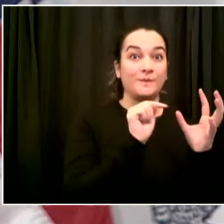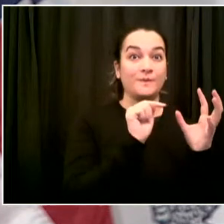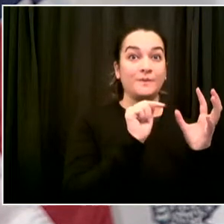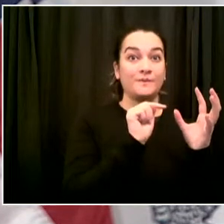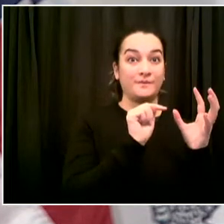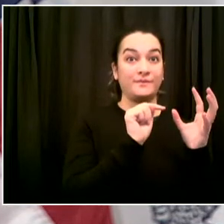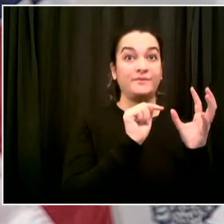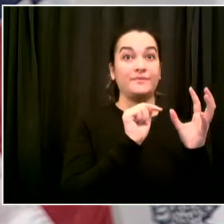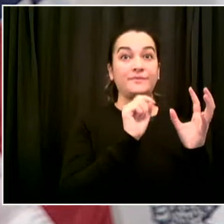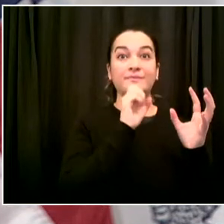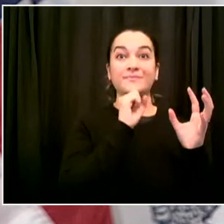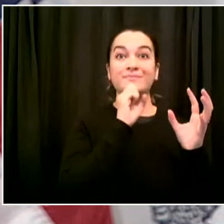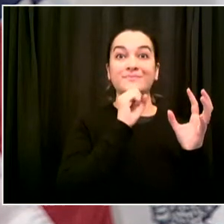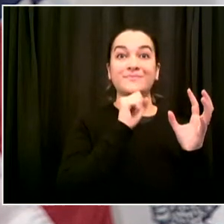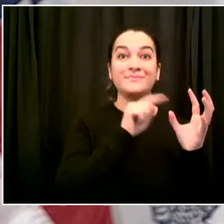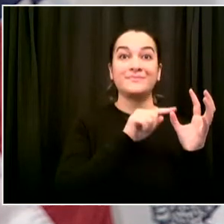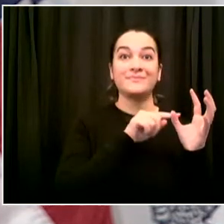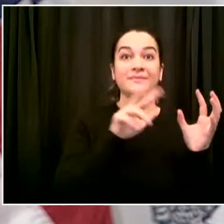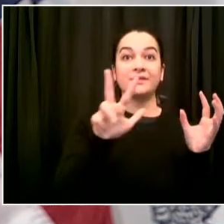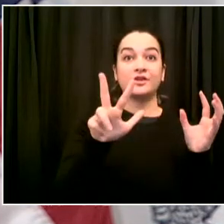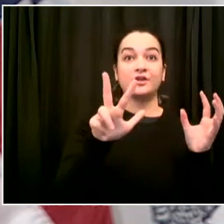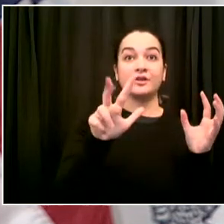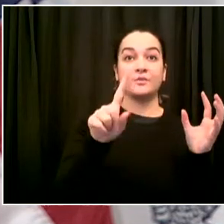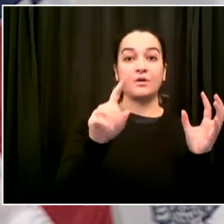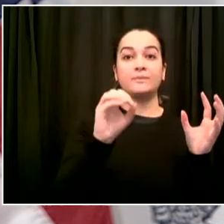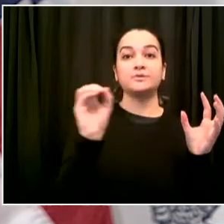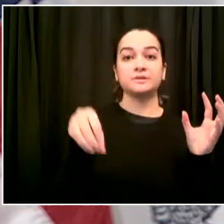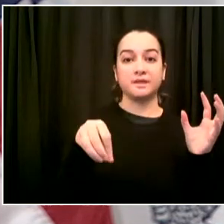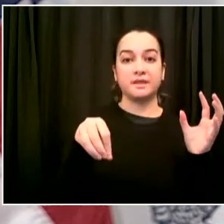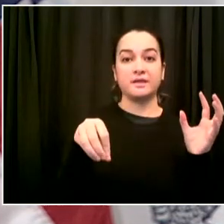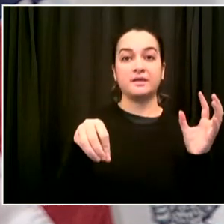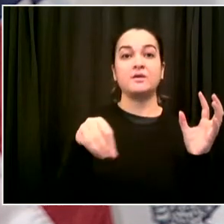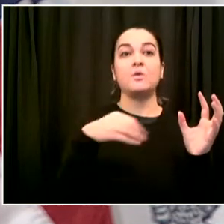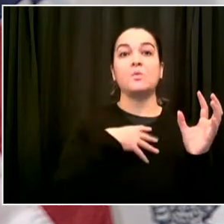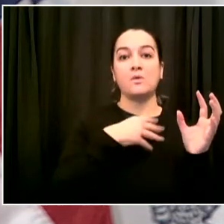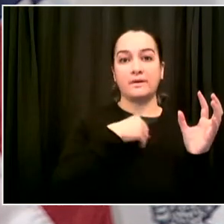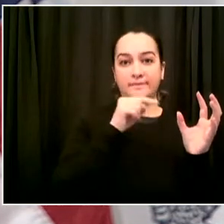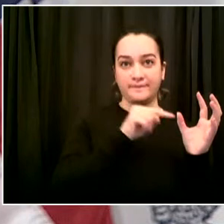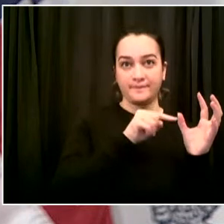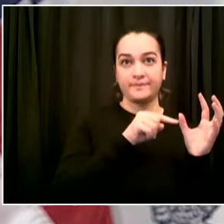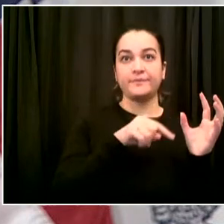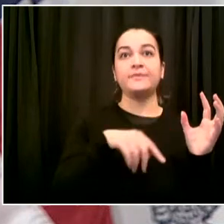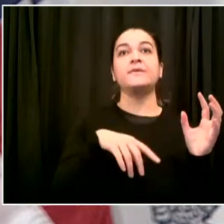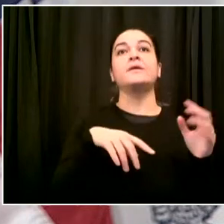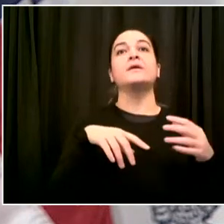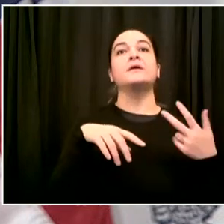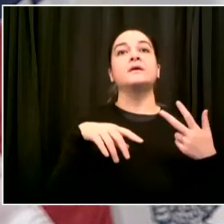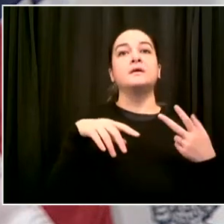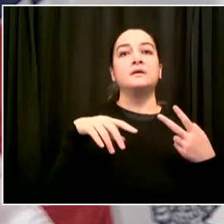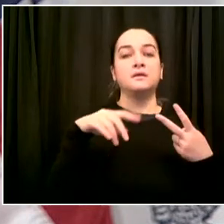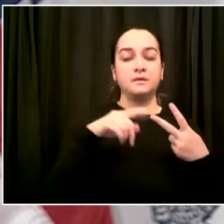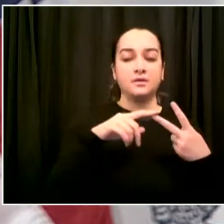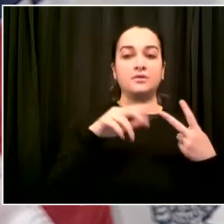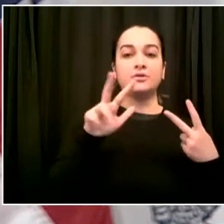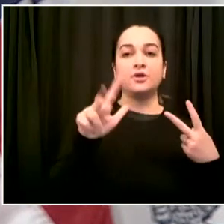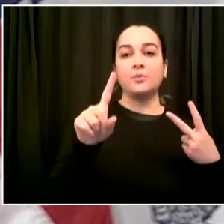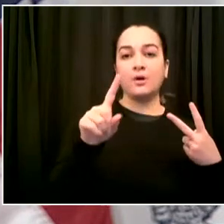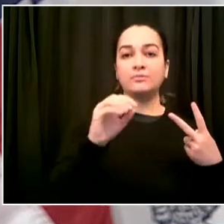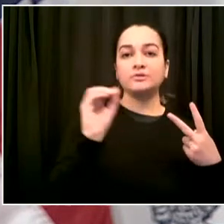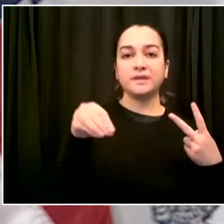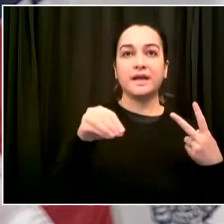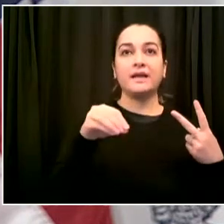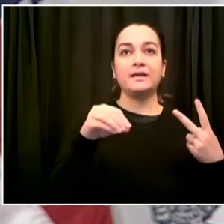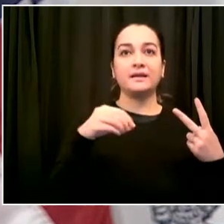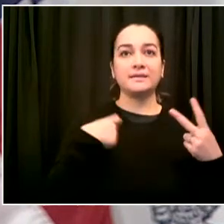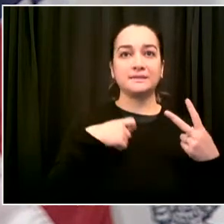29% Latino, 21% black, 15% Asian. When you do 65 and up,